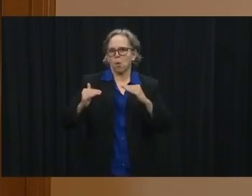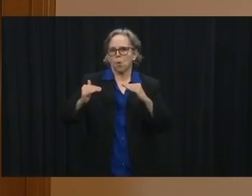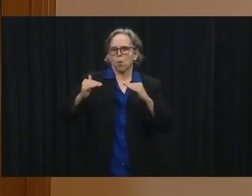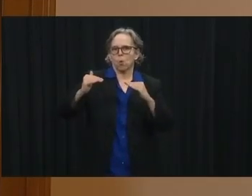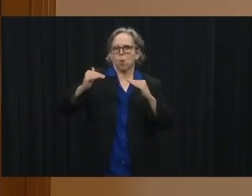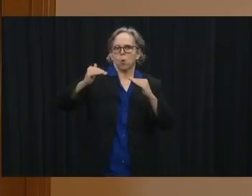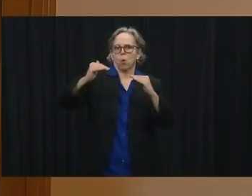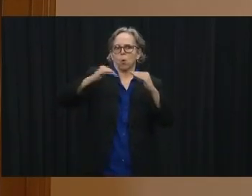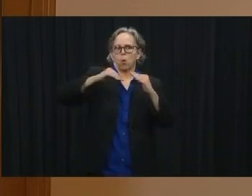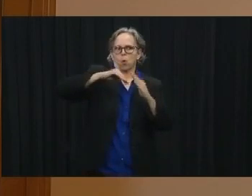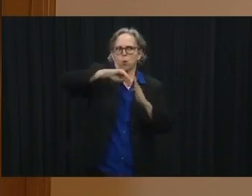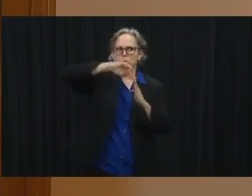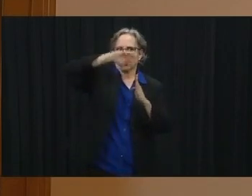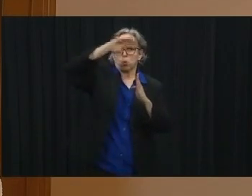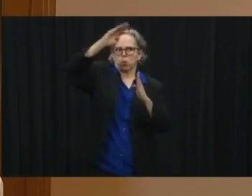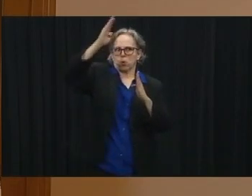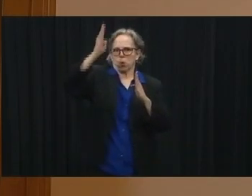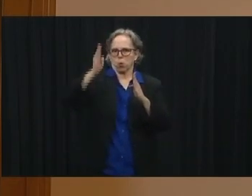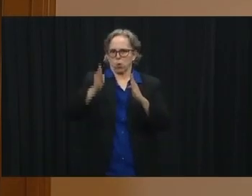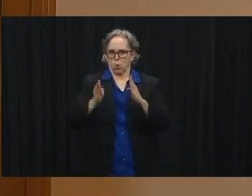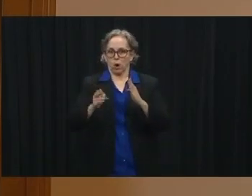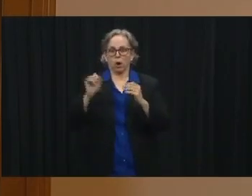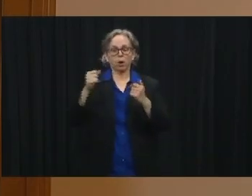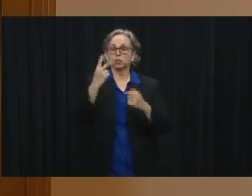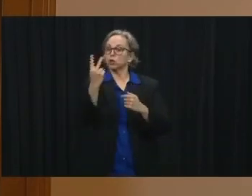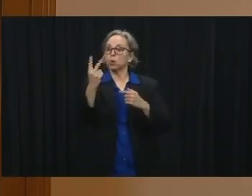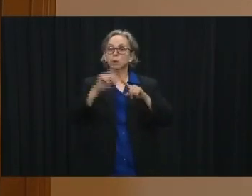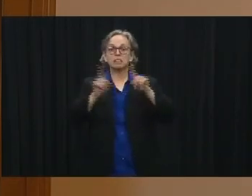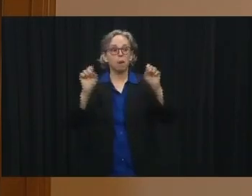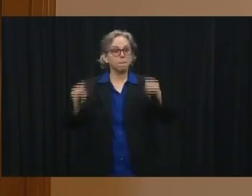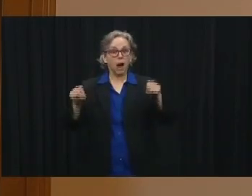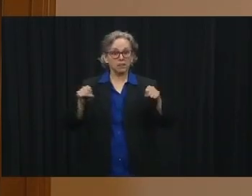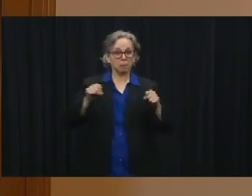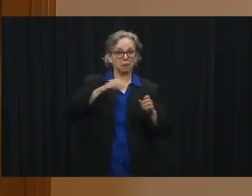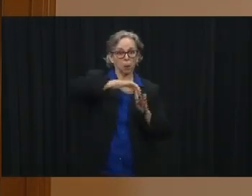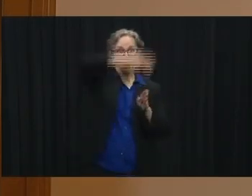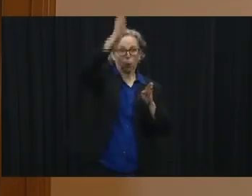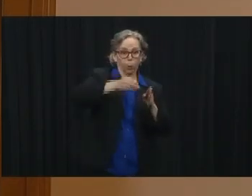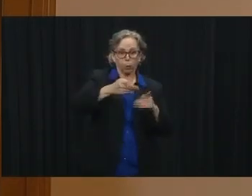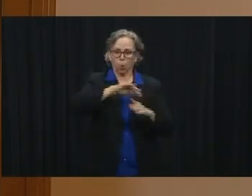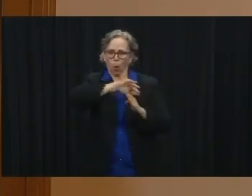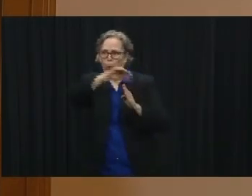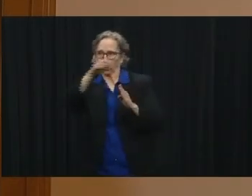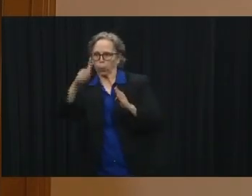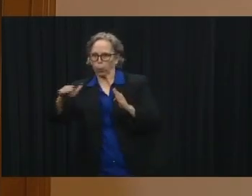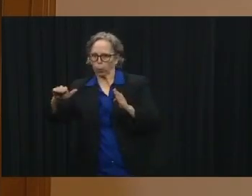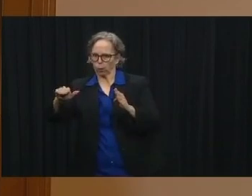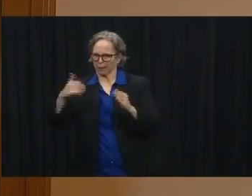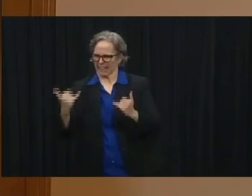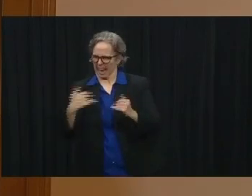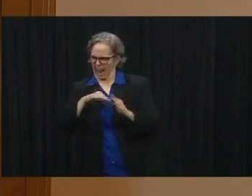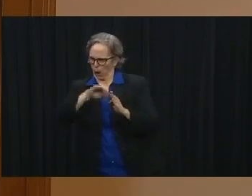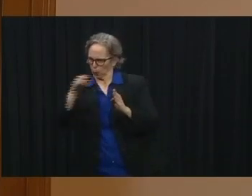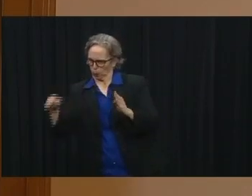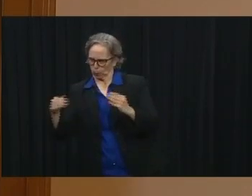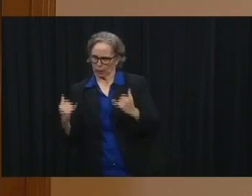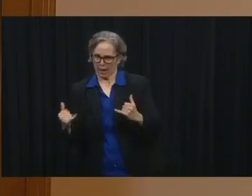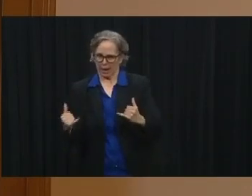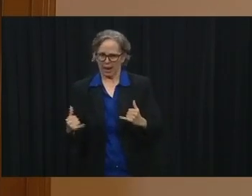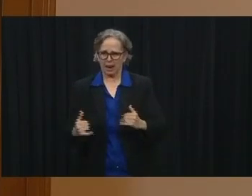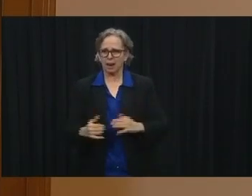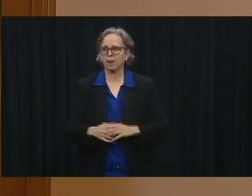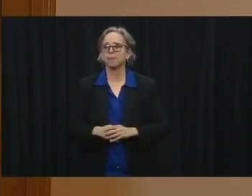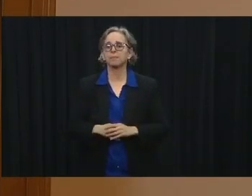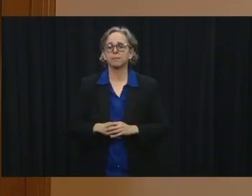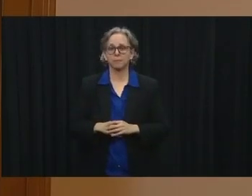line somewhere in here. We have, through our collective work together in Ohio, decreased that impact